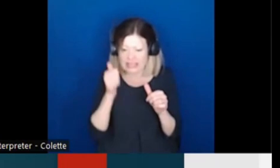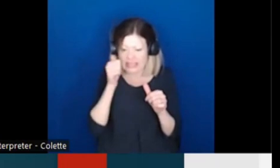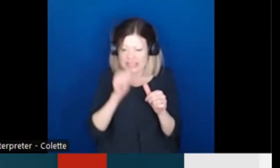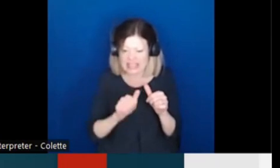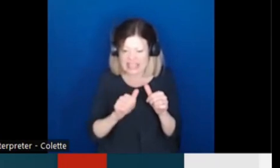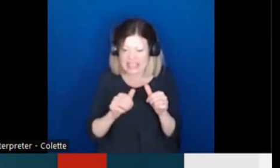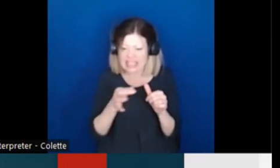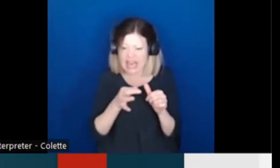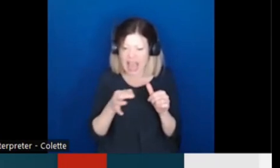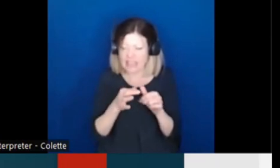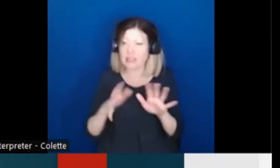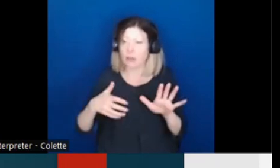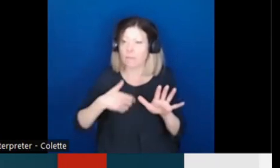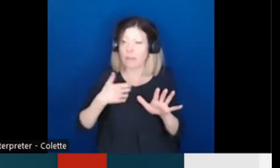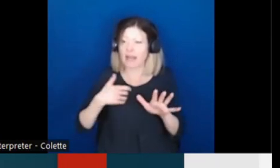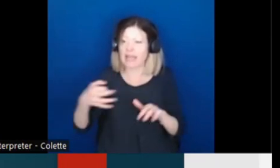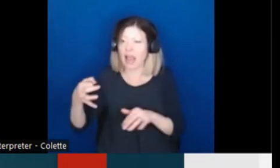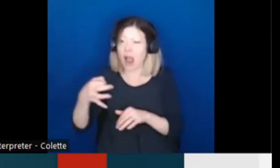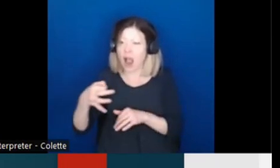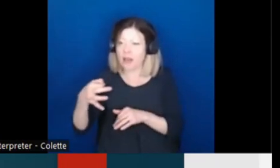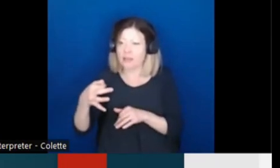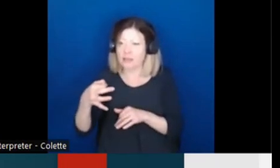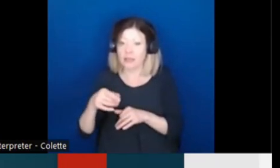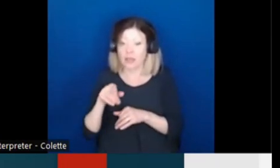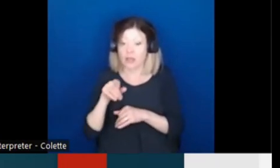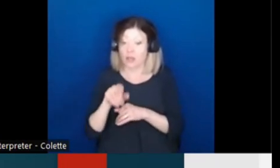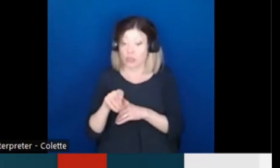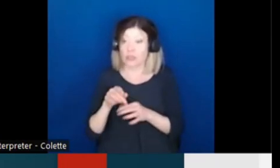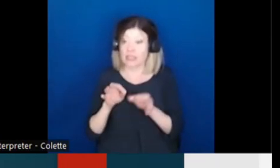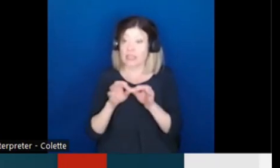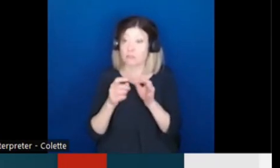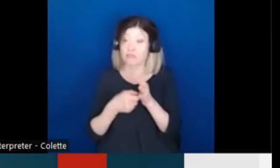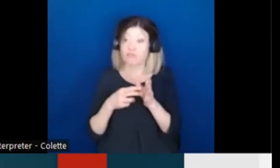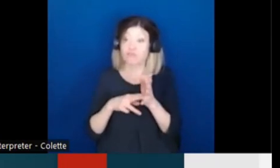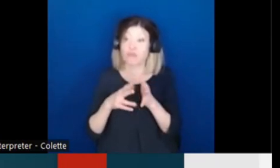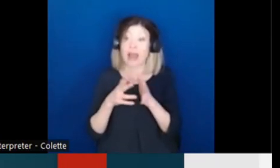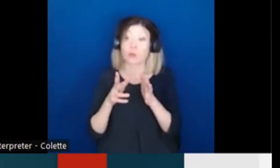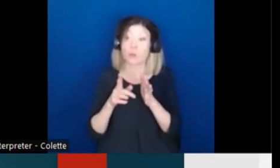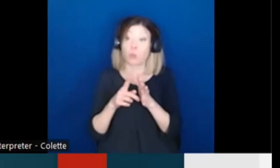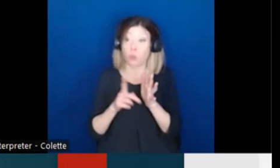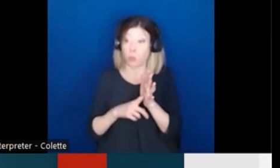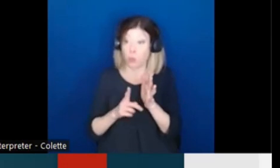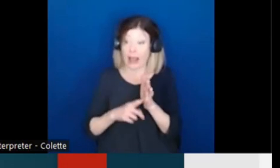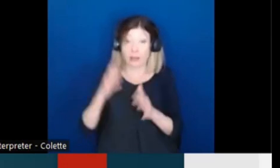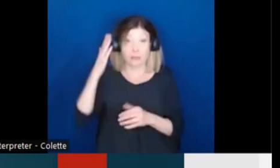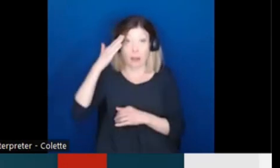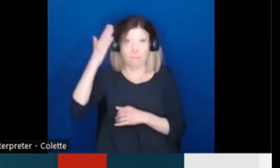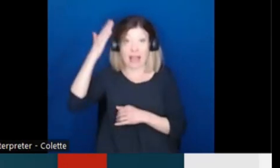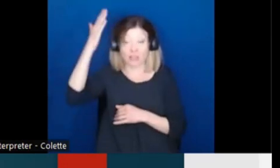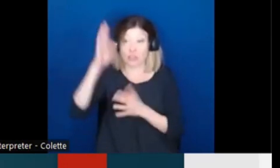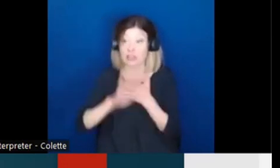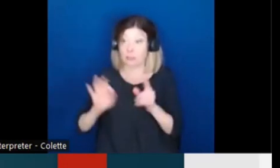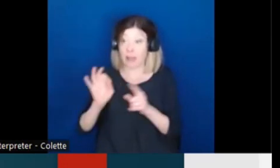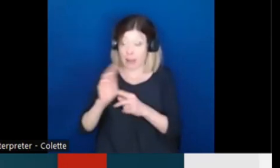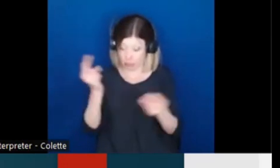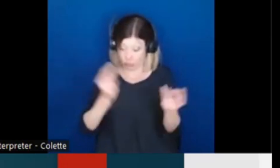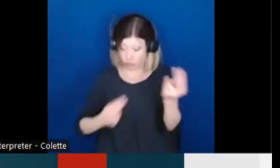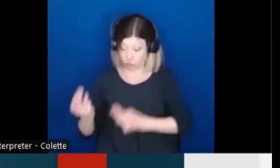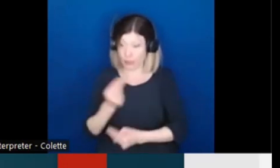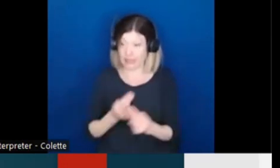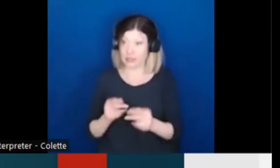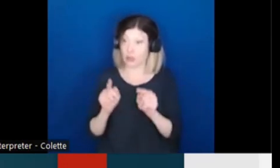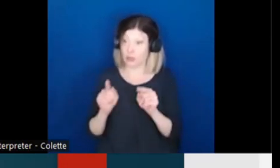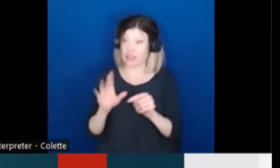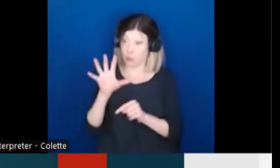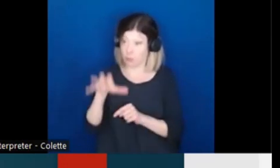on. So this is a map, completely imaginary, that Branwell drew of a place where the toy soldiers were washed